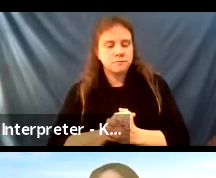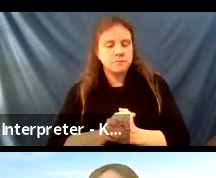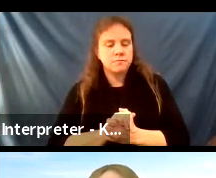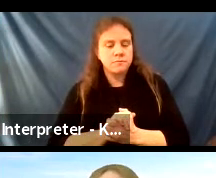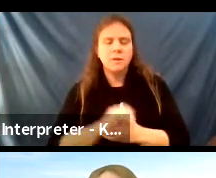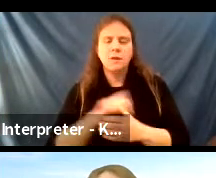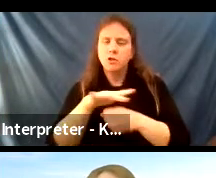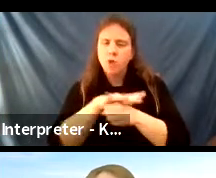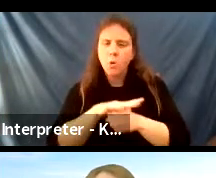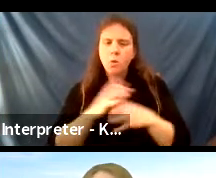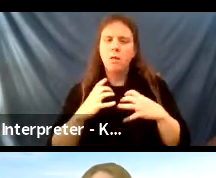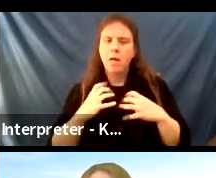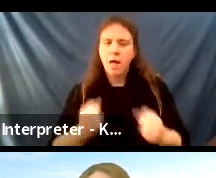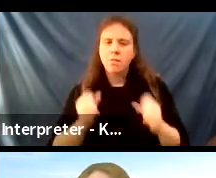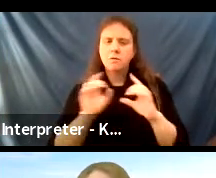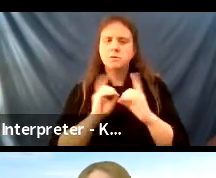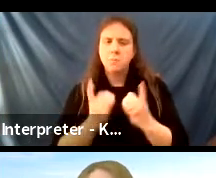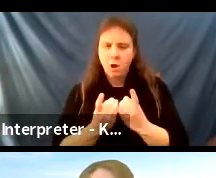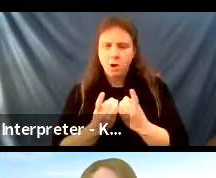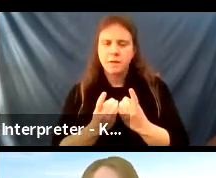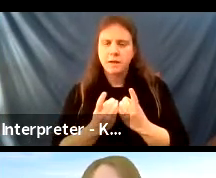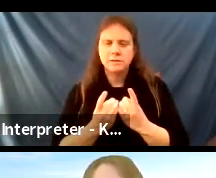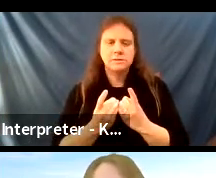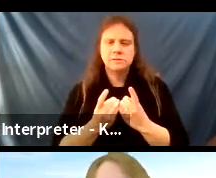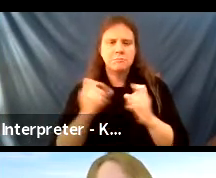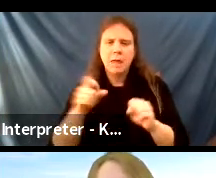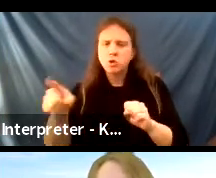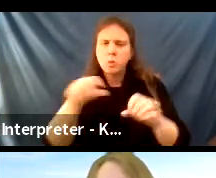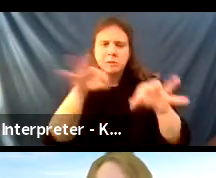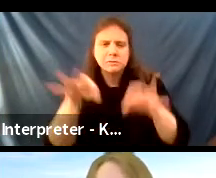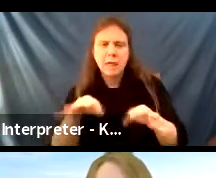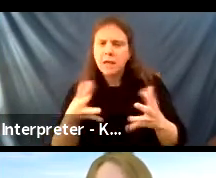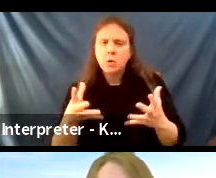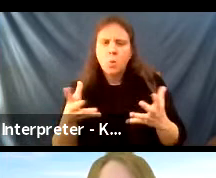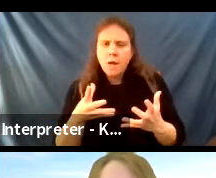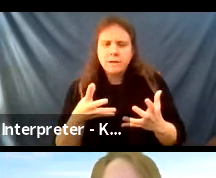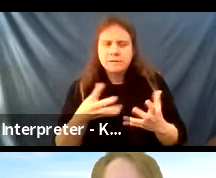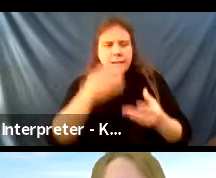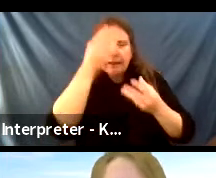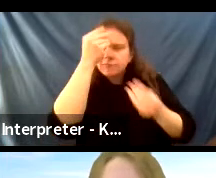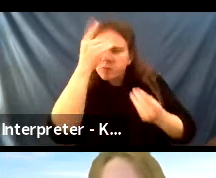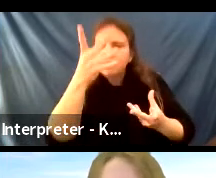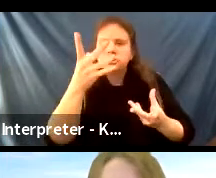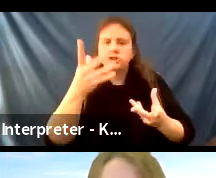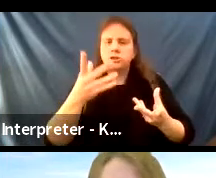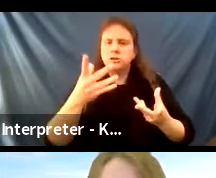health departments. And then Dr. Pon, perhaps you'd like to add into that.